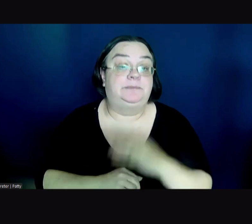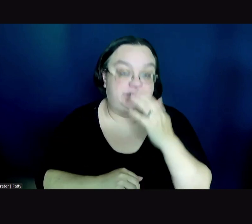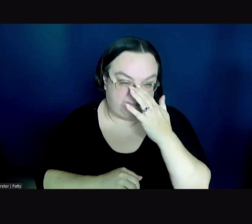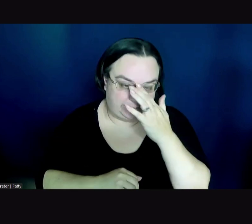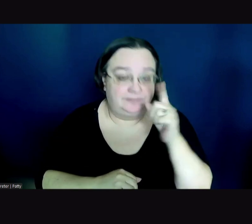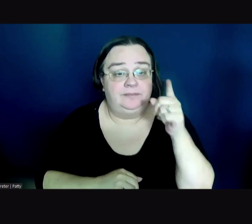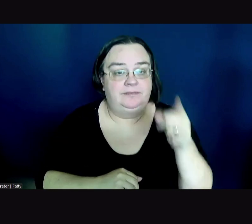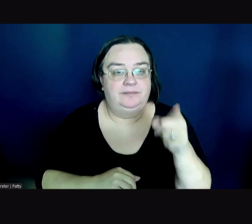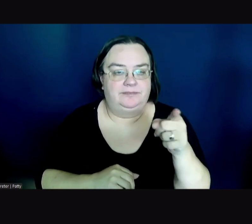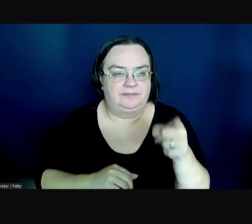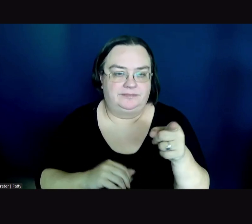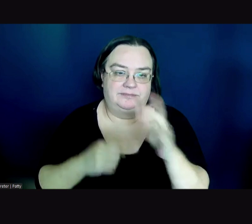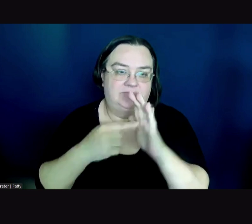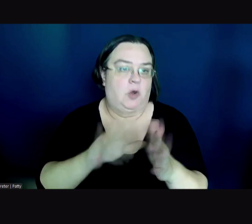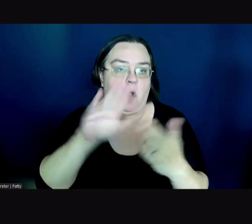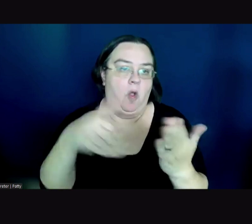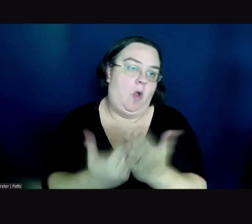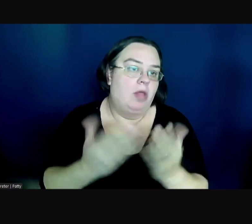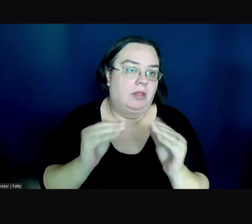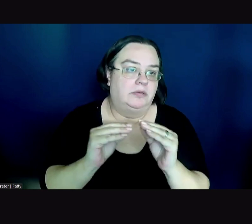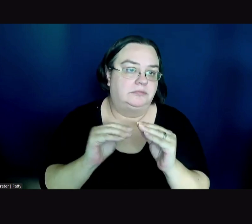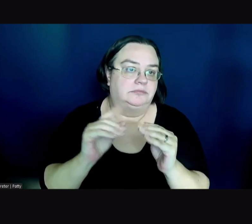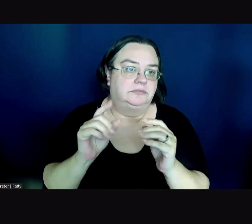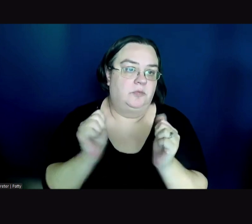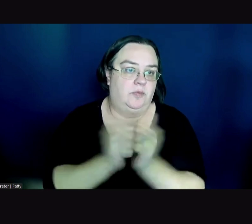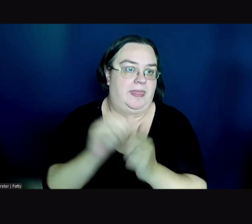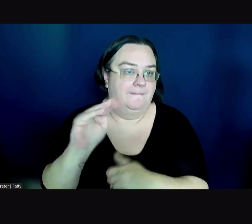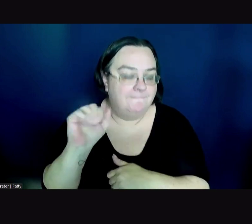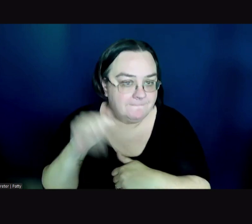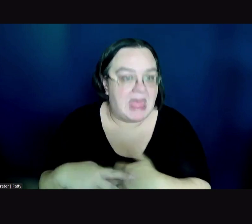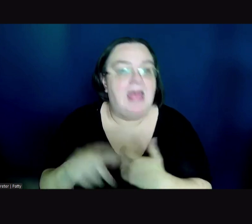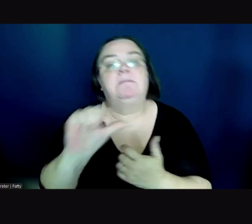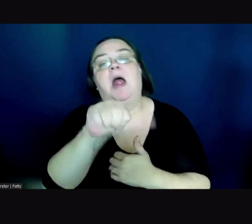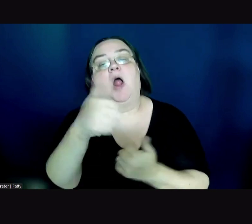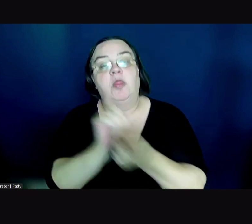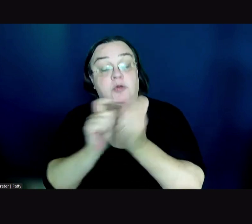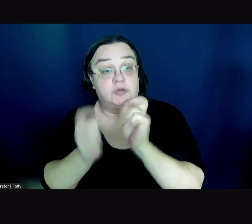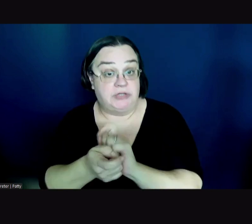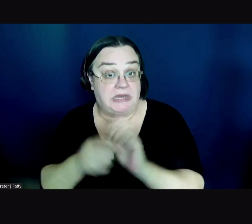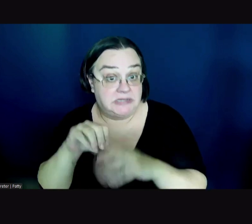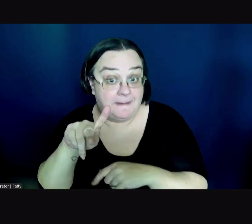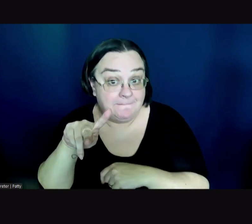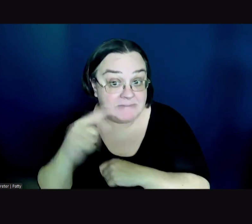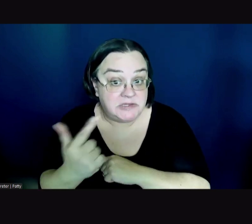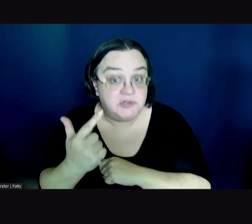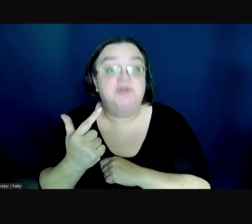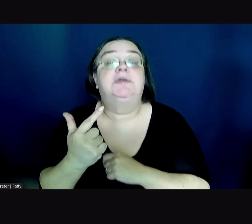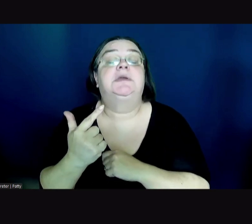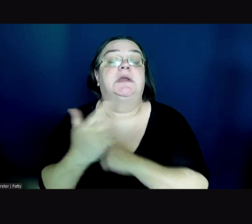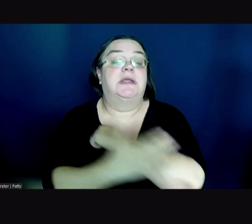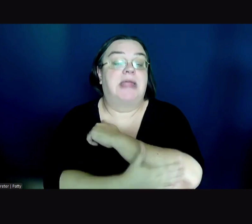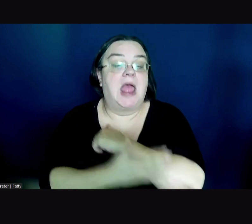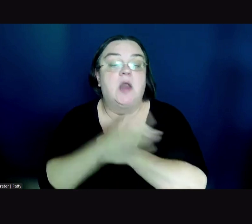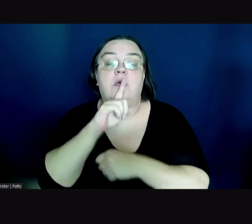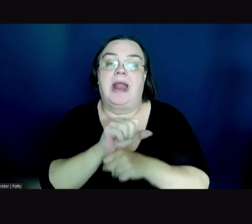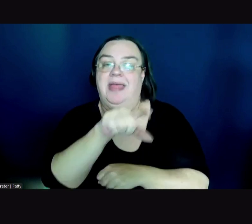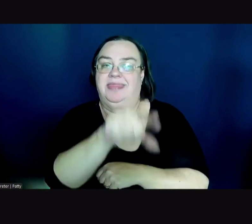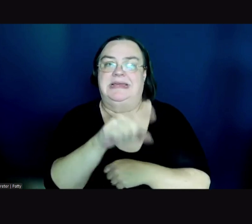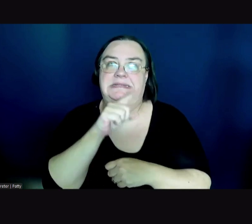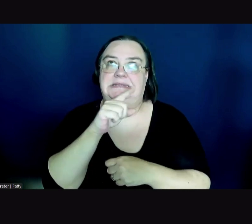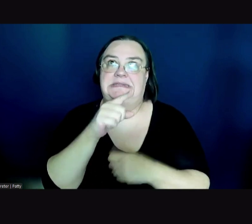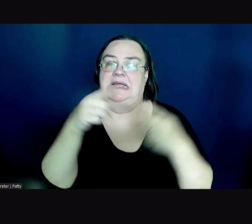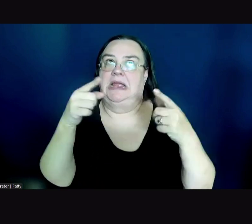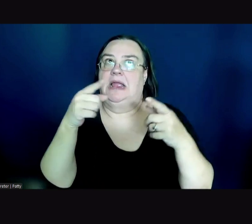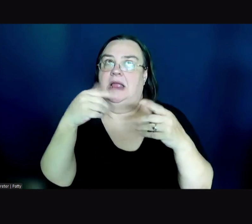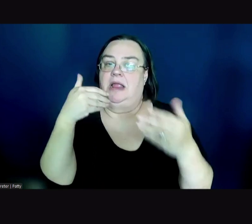This depicts it all in a map as well. Other changes in Prince George's County, this is actually coming in December, but the